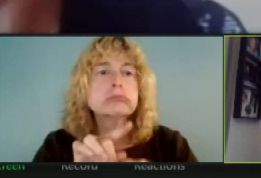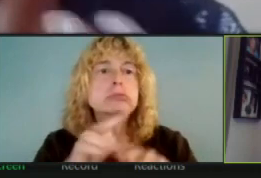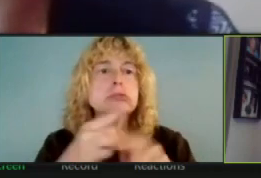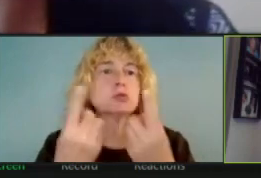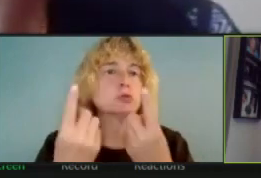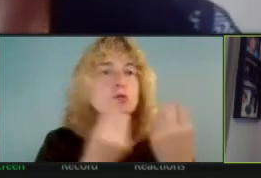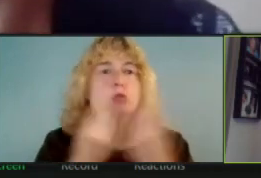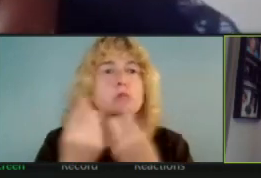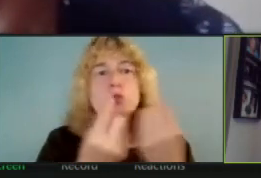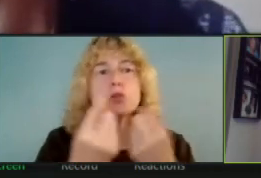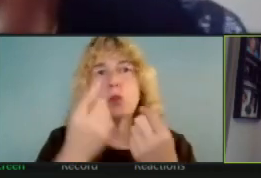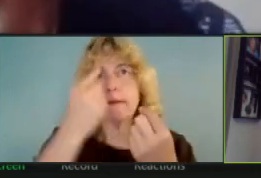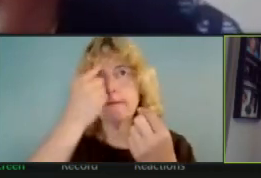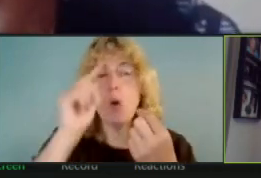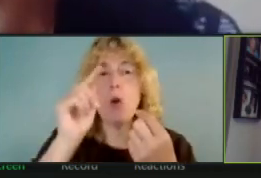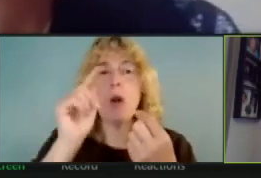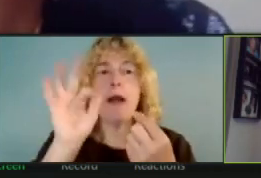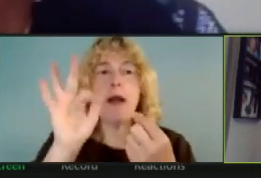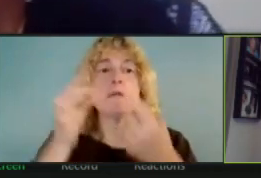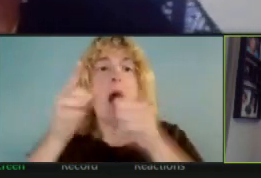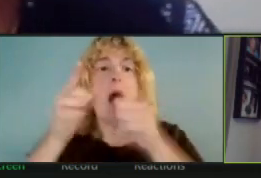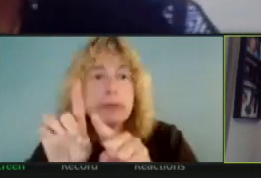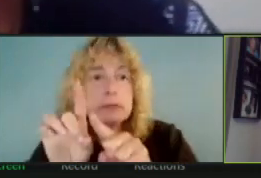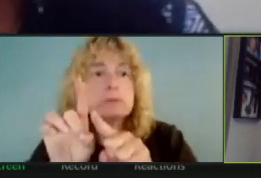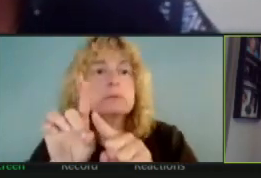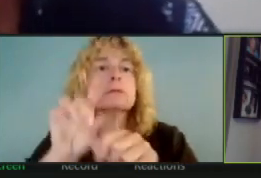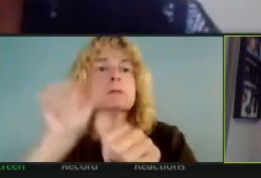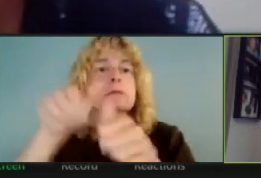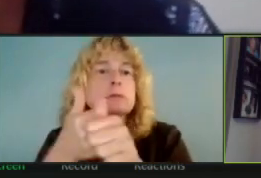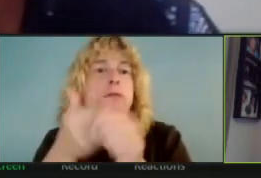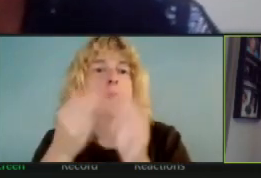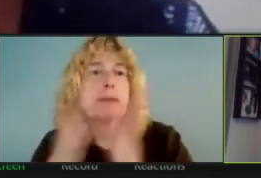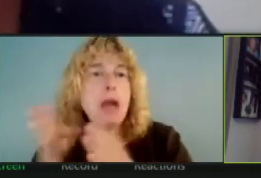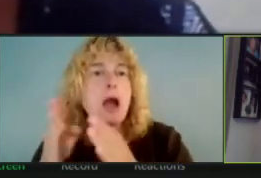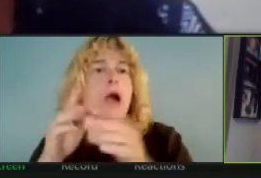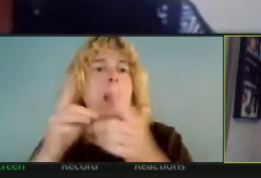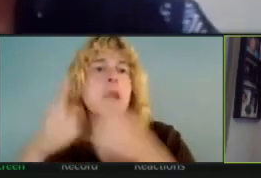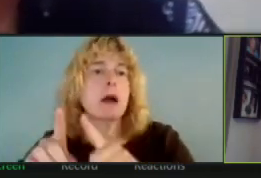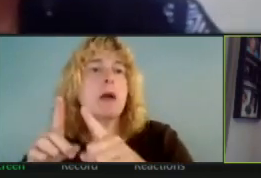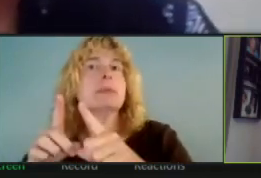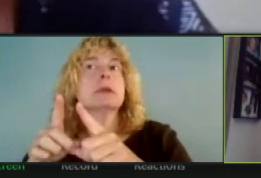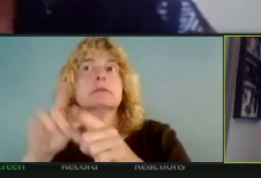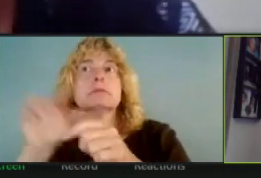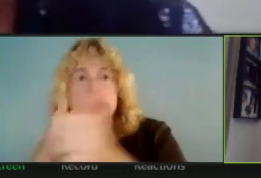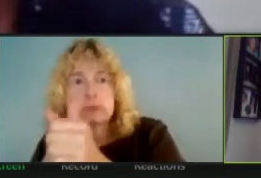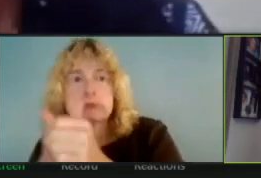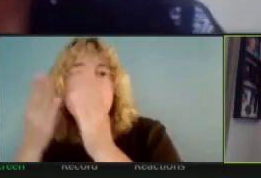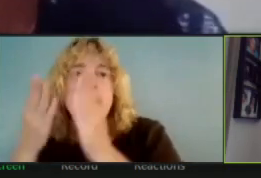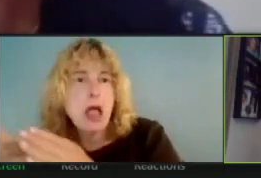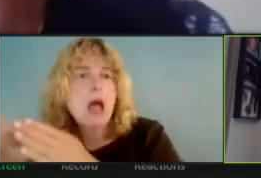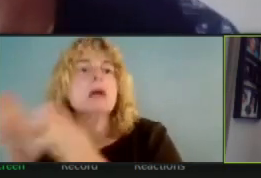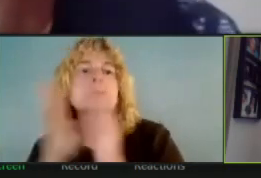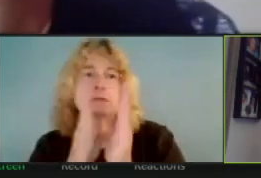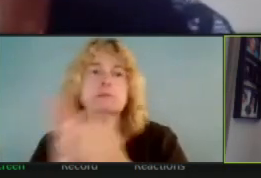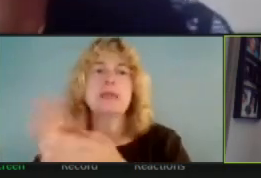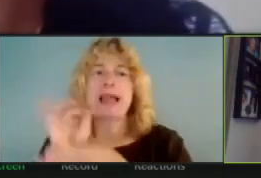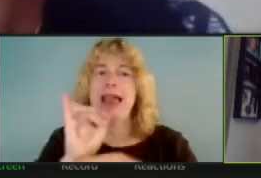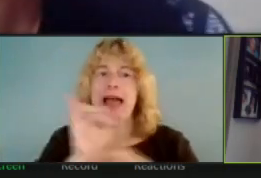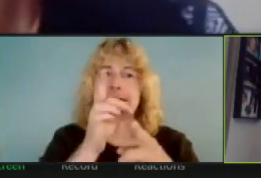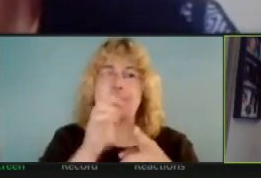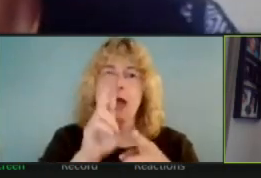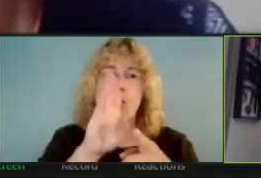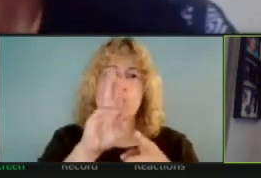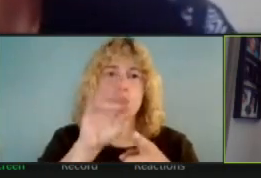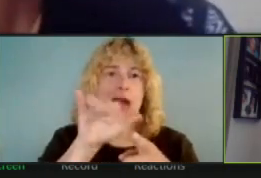kind of contingencies that Dr. McGrath as well as Dr. Bryce have spoken to. So please still send your